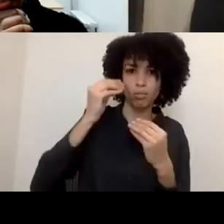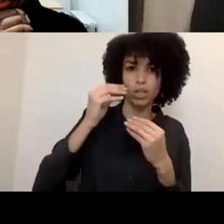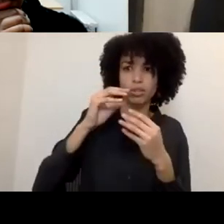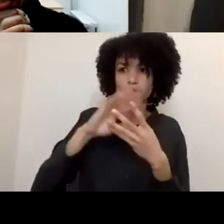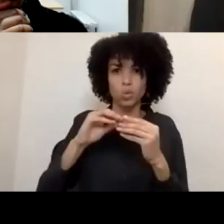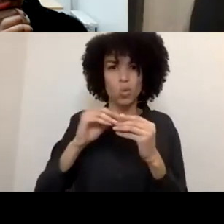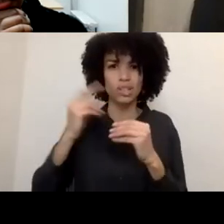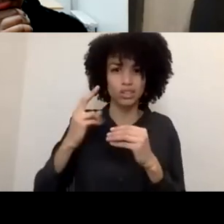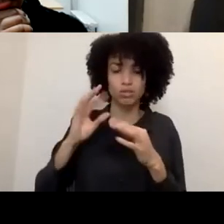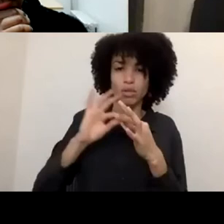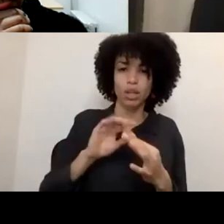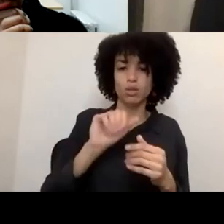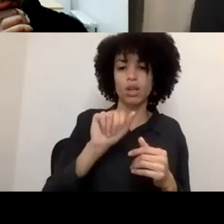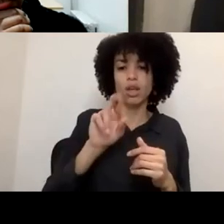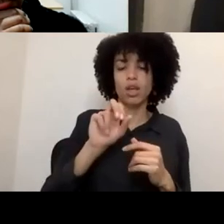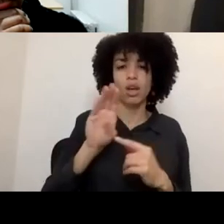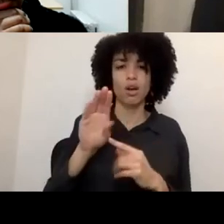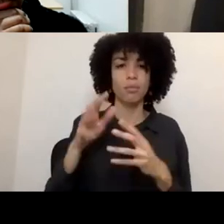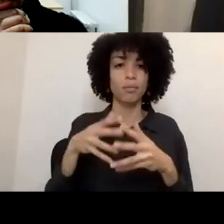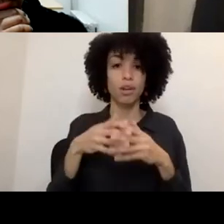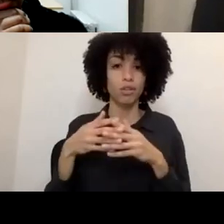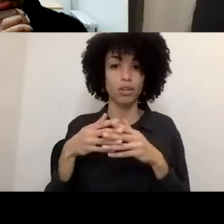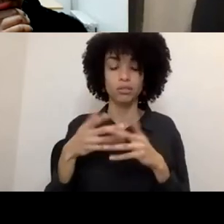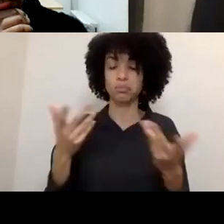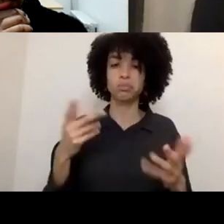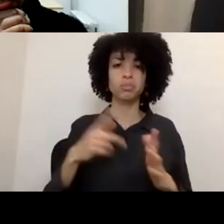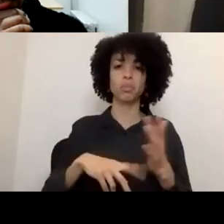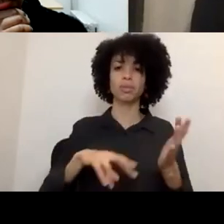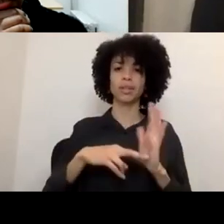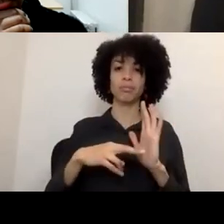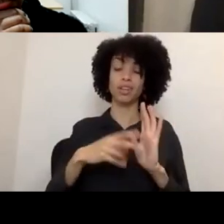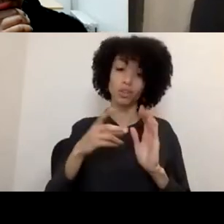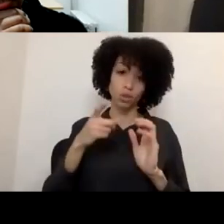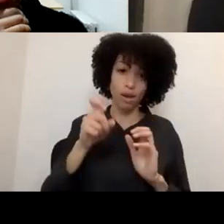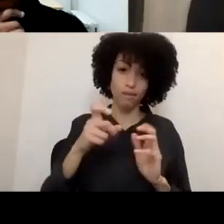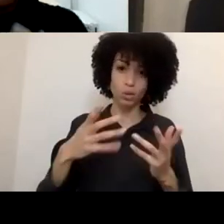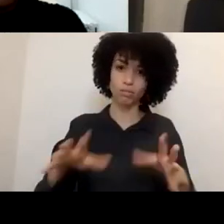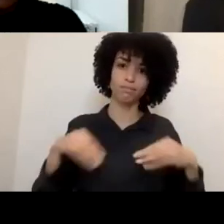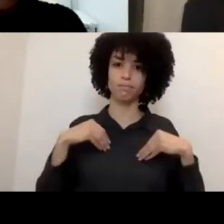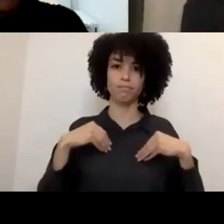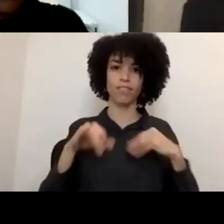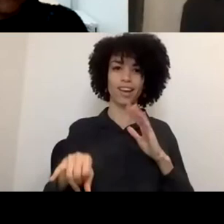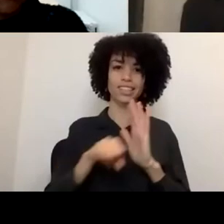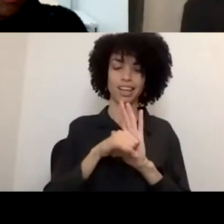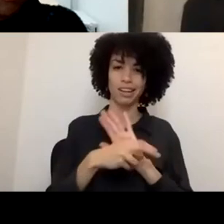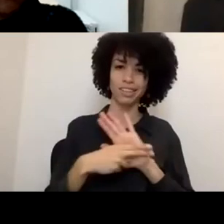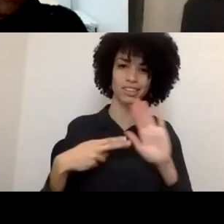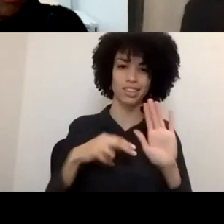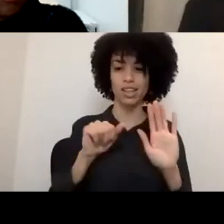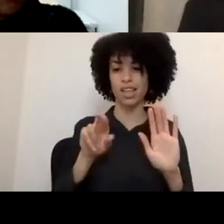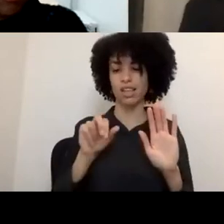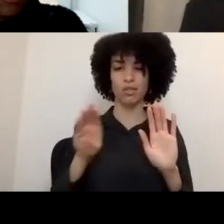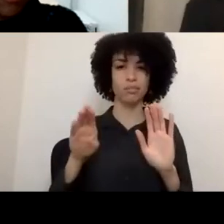So what is an Arab American? We basically consider it's a self, you have to self-identify obviously as an Arab and as an Arab American,